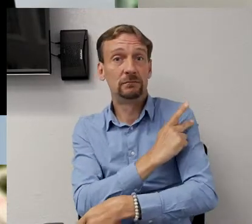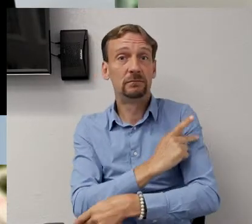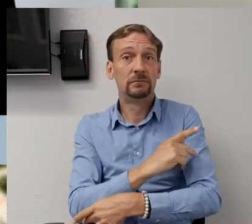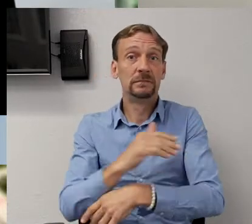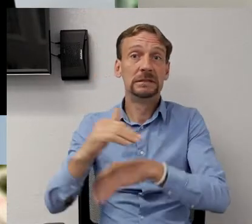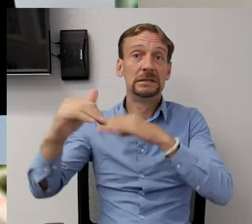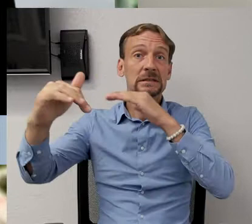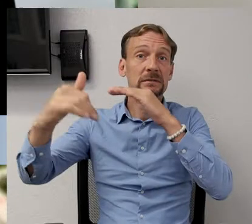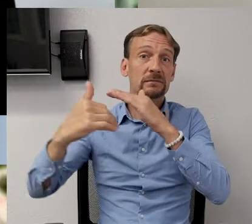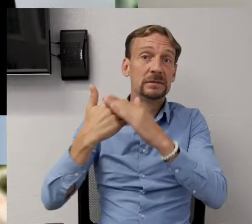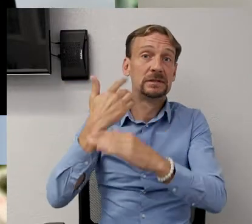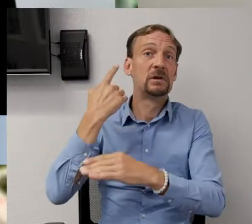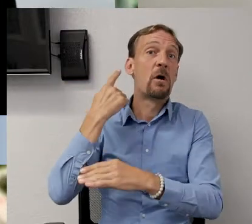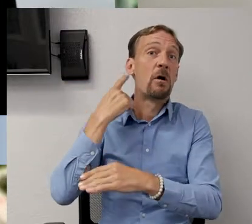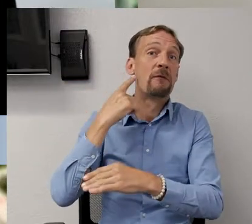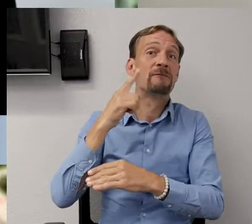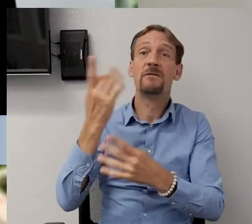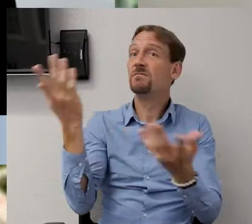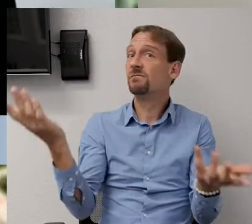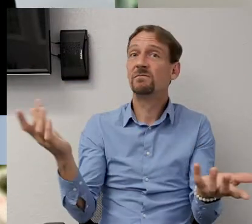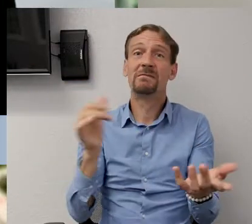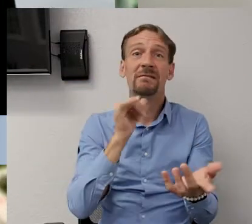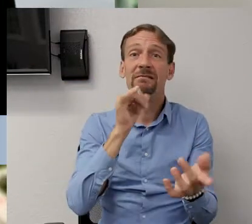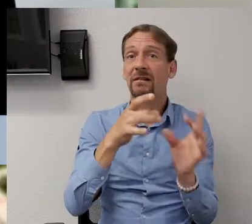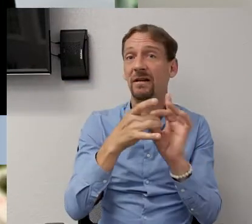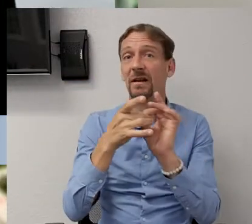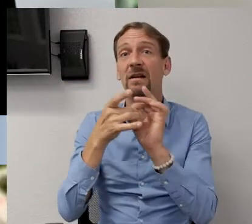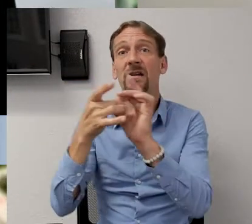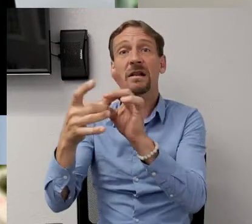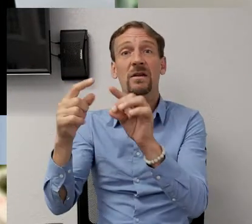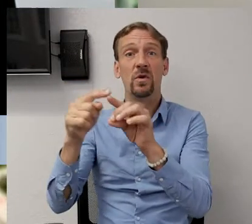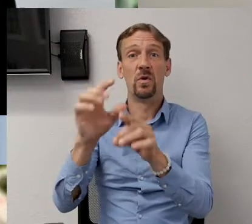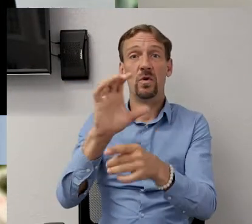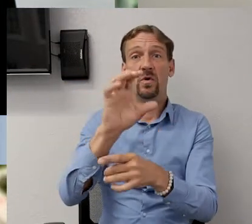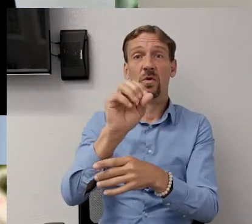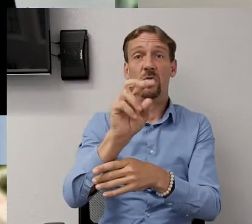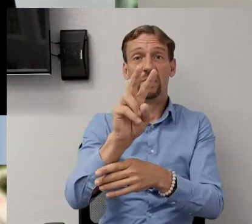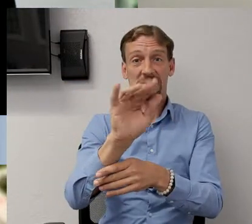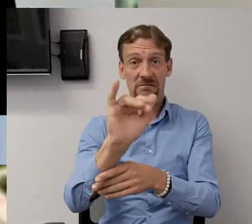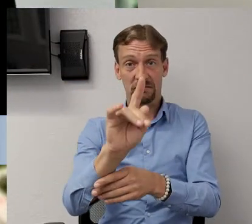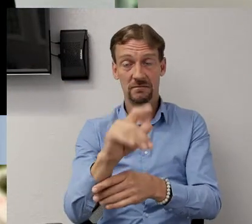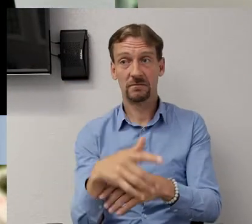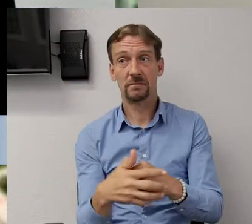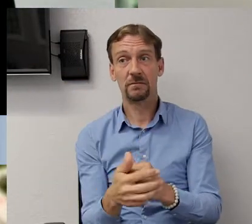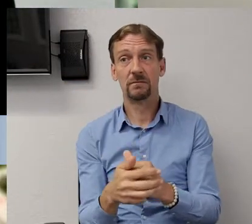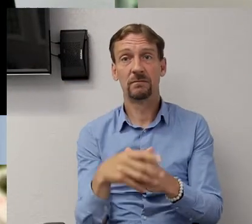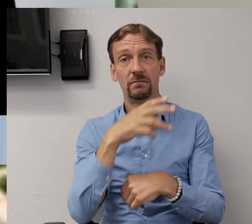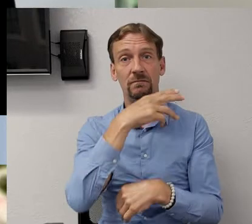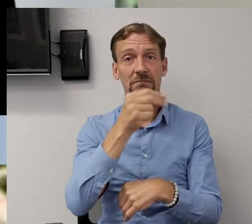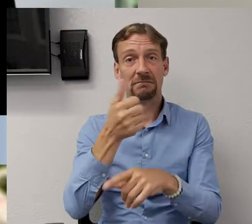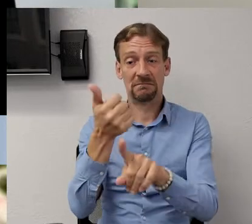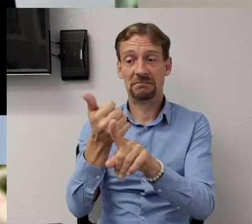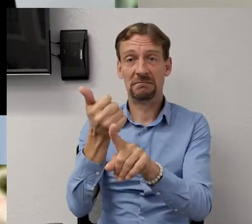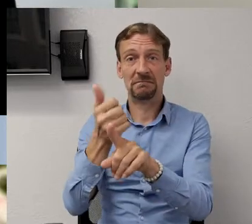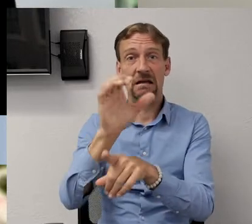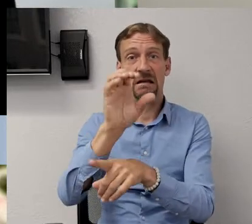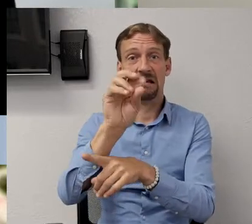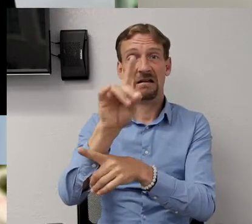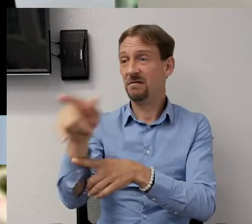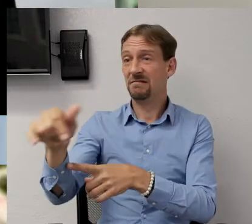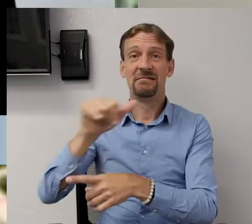in for something completely unrelated to COVID and passes away from